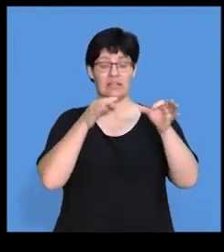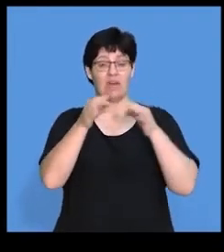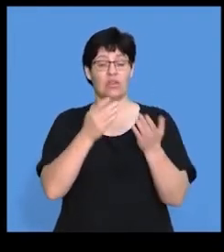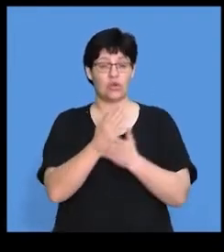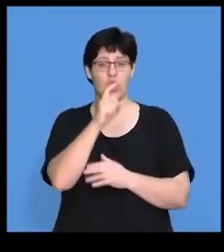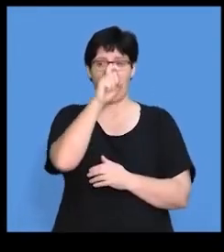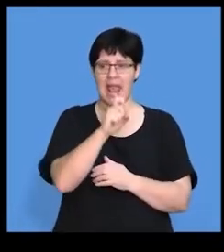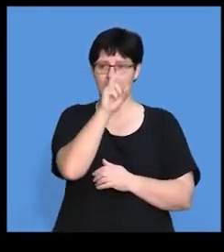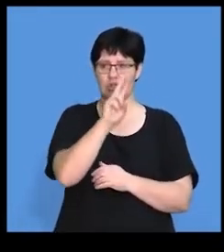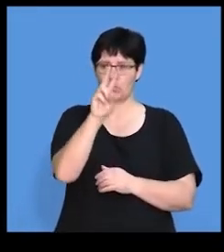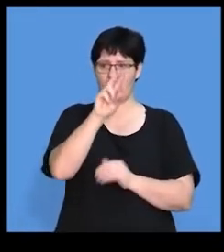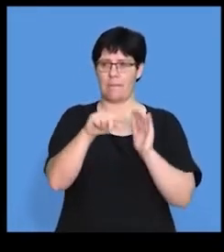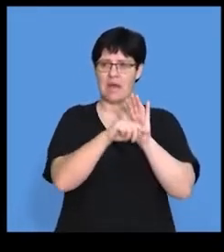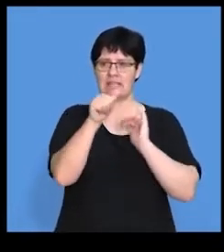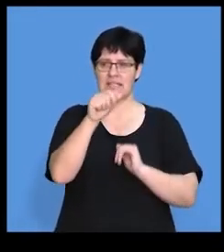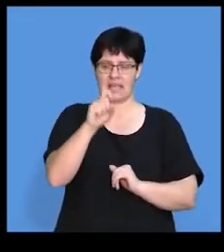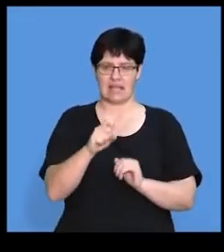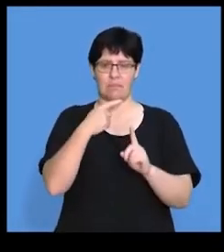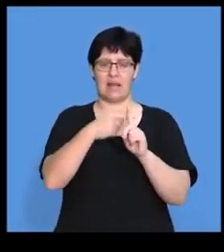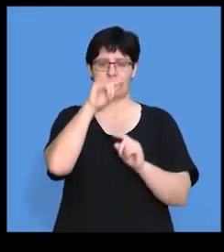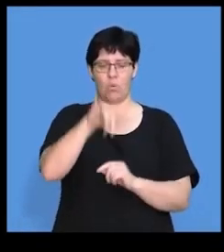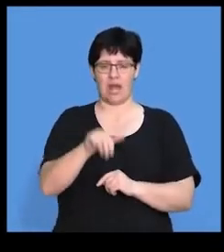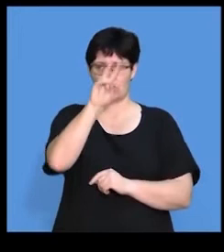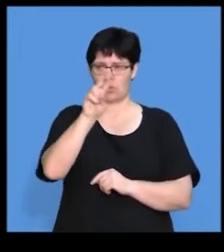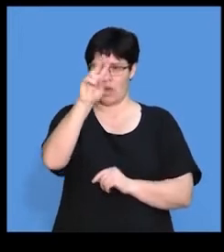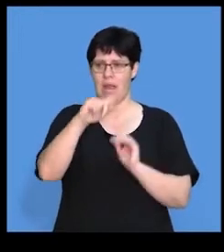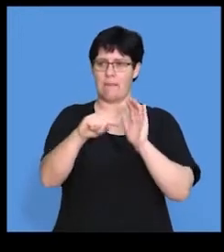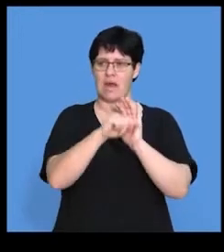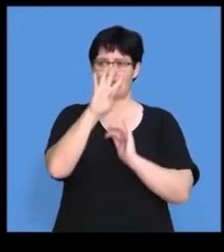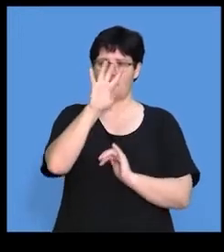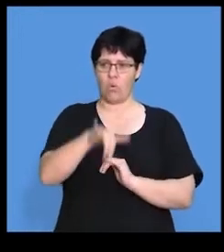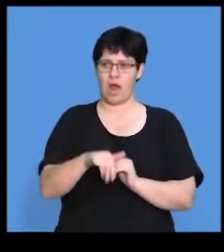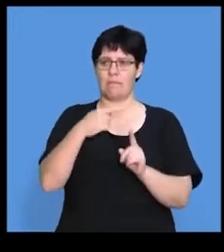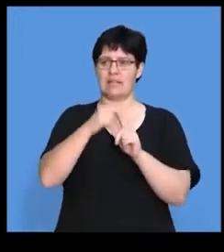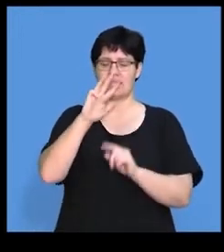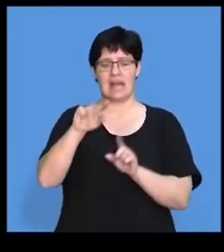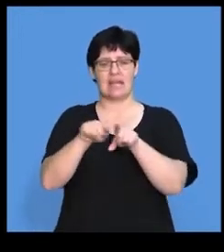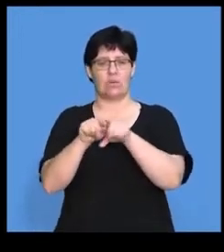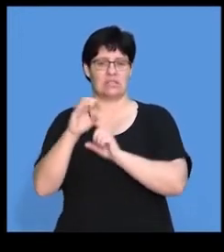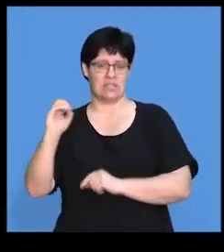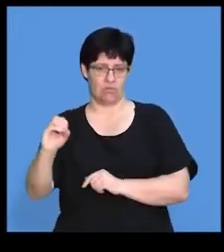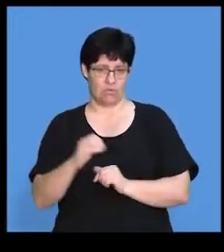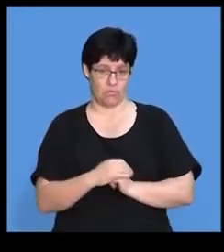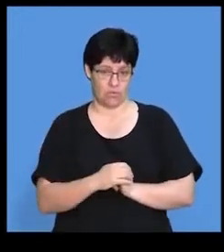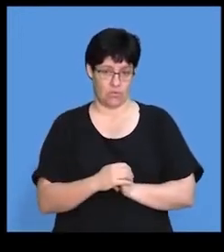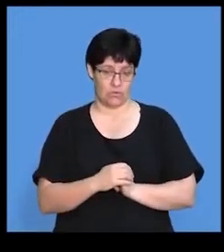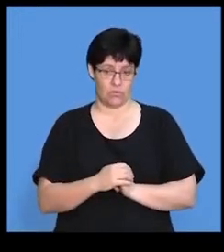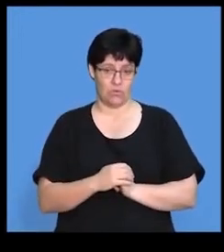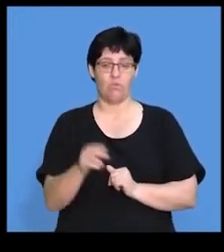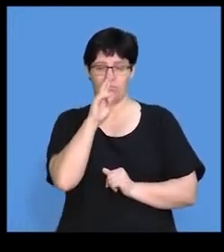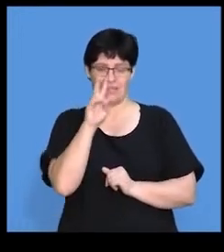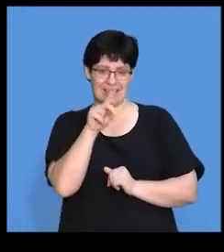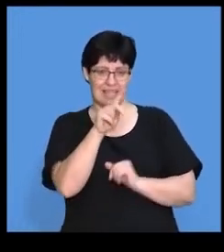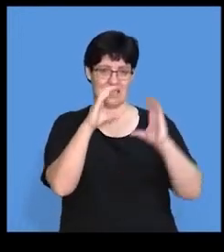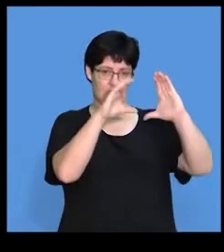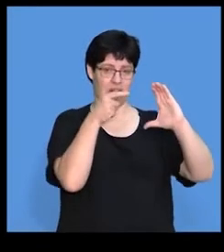squared minus 6x plus y squared minus 4y plus 9 is equal to 0. We can see that's our circle over there